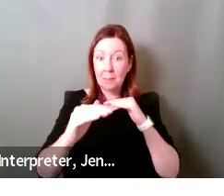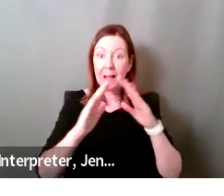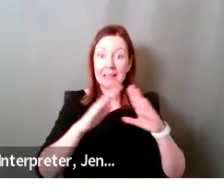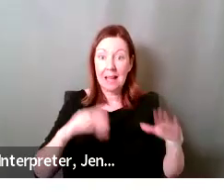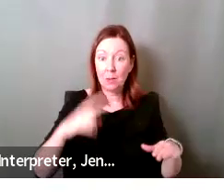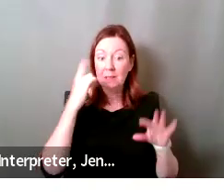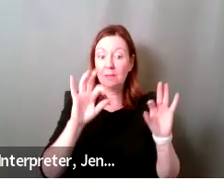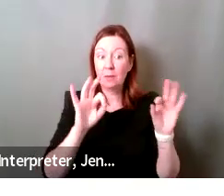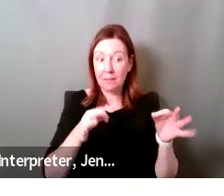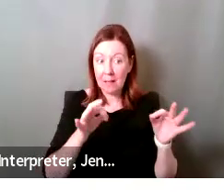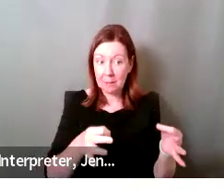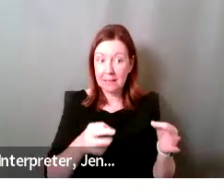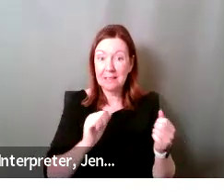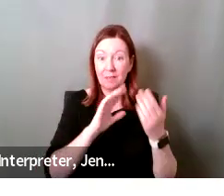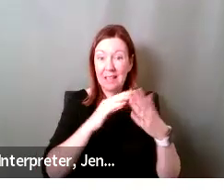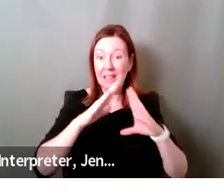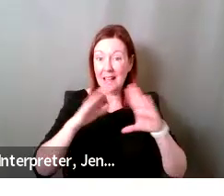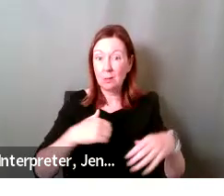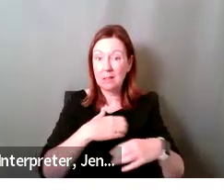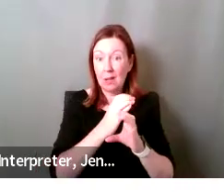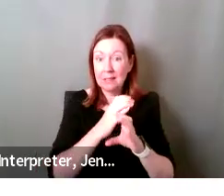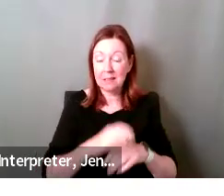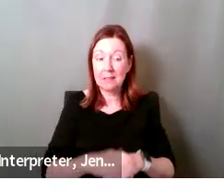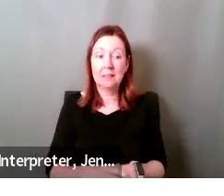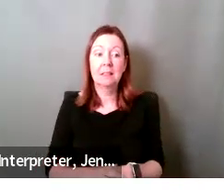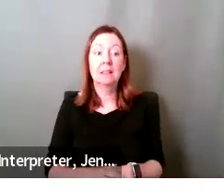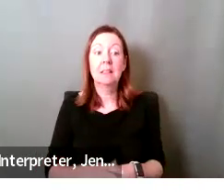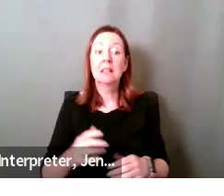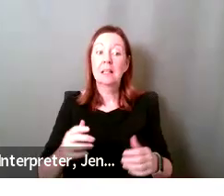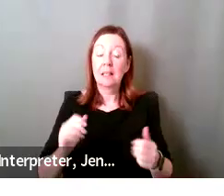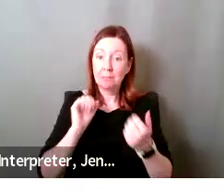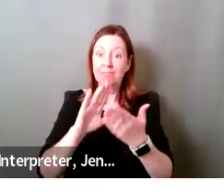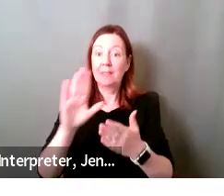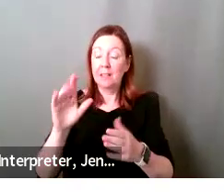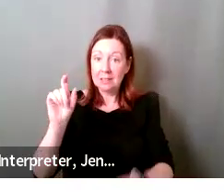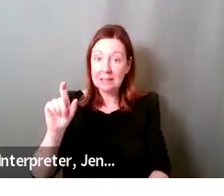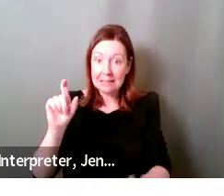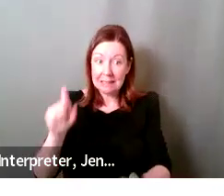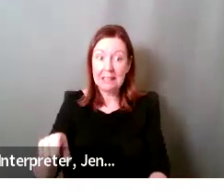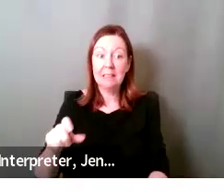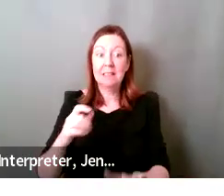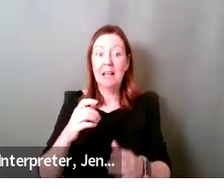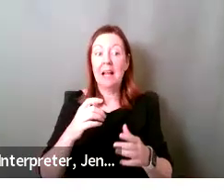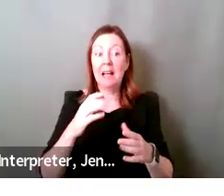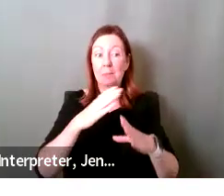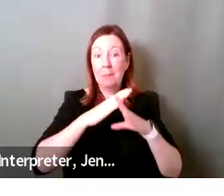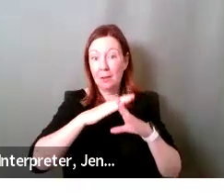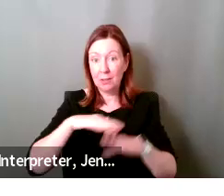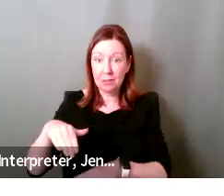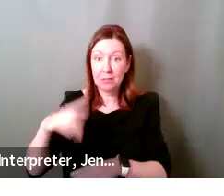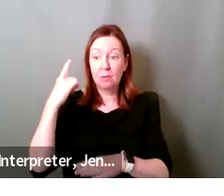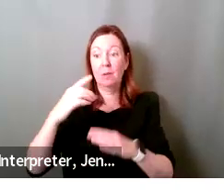this helps stabilize housings for families facing a housing crisis by addressing their immediate needs and removing their barriers to long-term